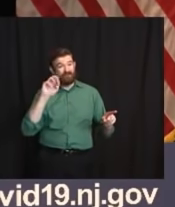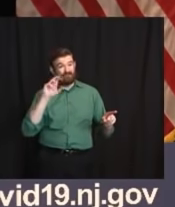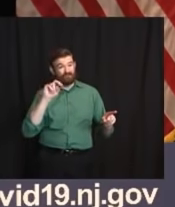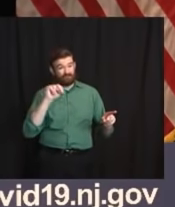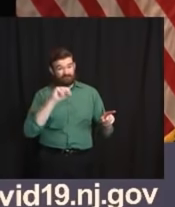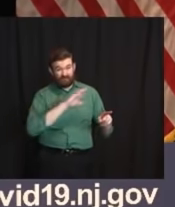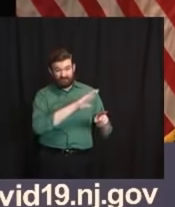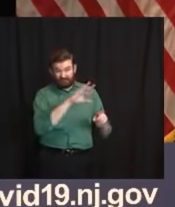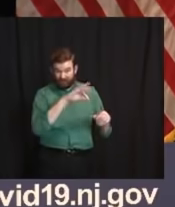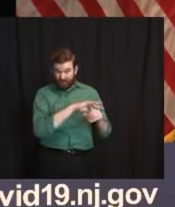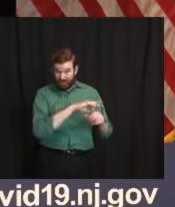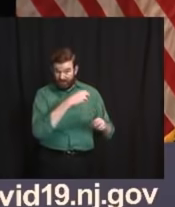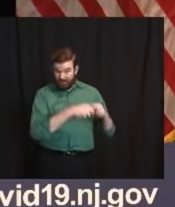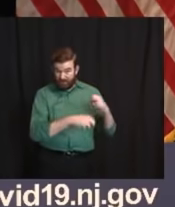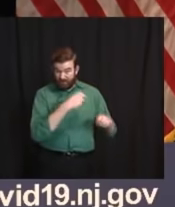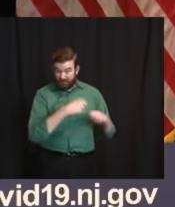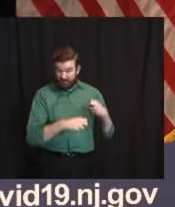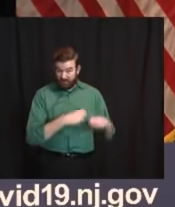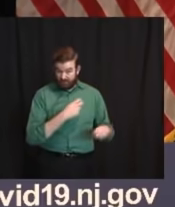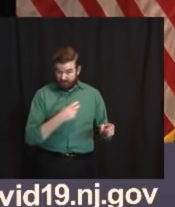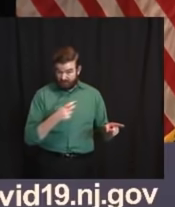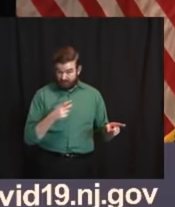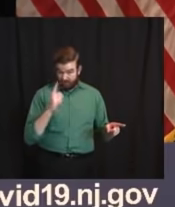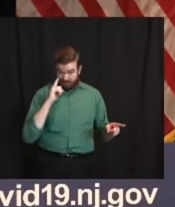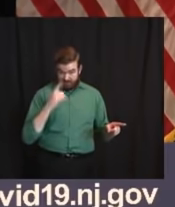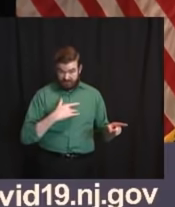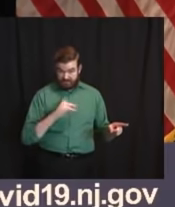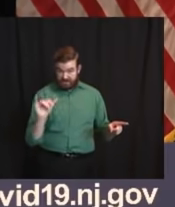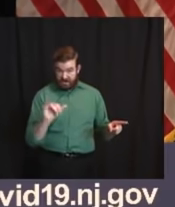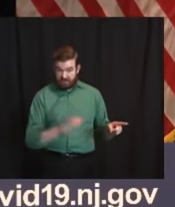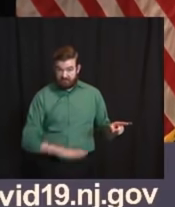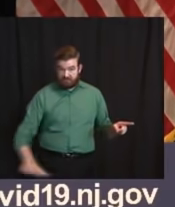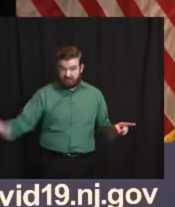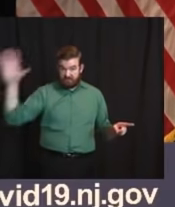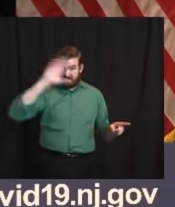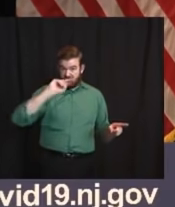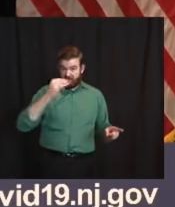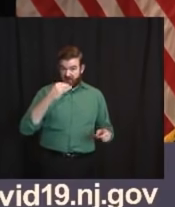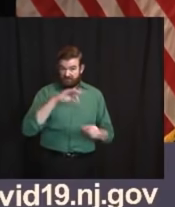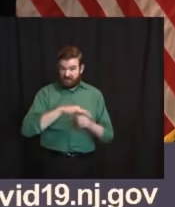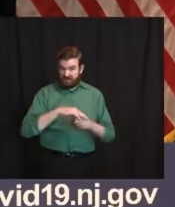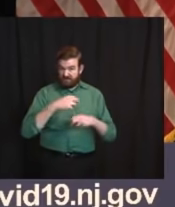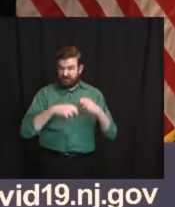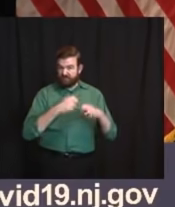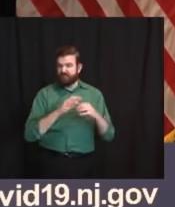again growing across your state? My state is, and where are you coming from?